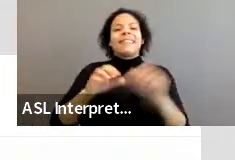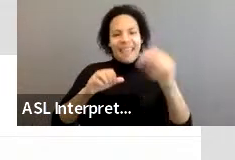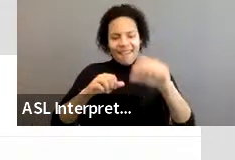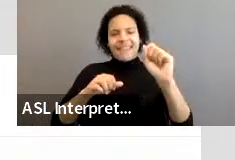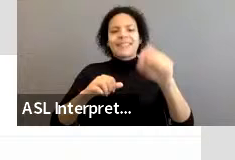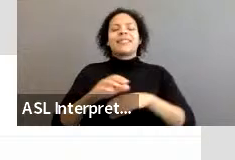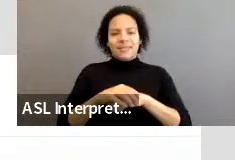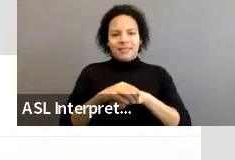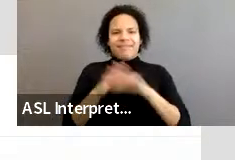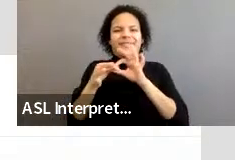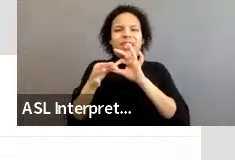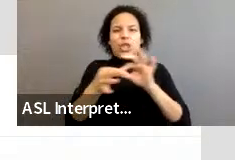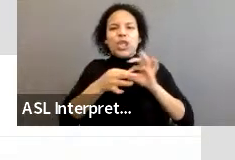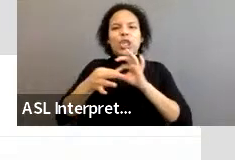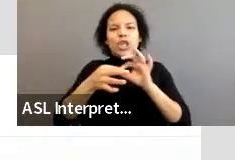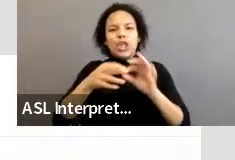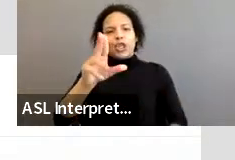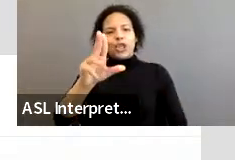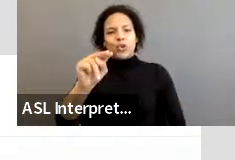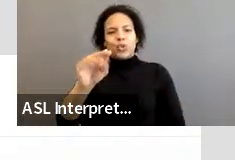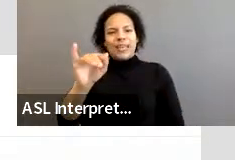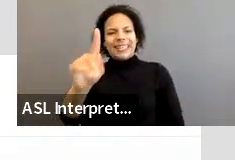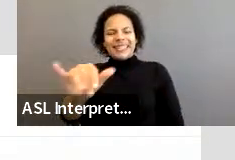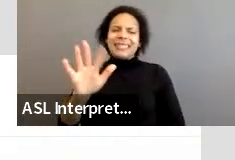Unity, this is really good.